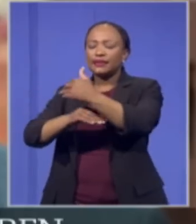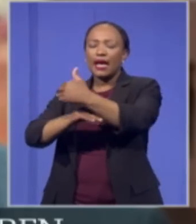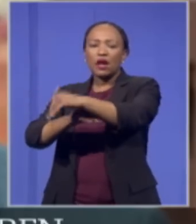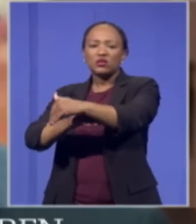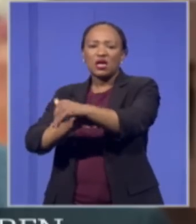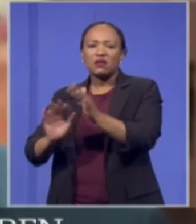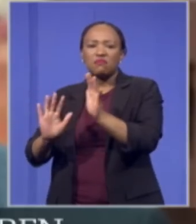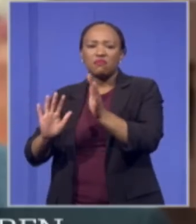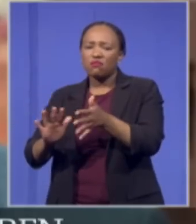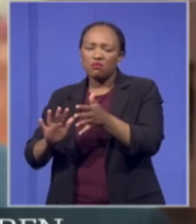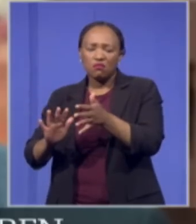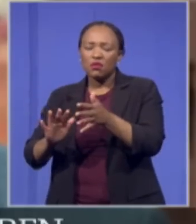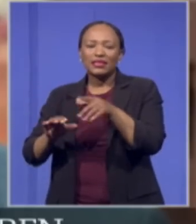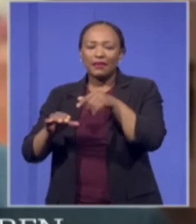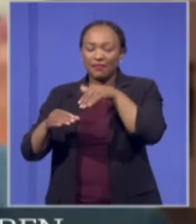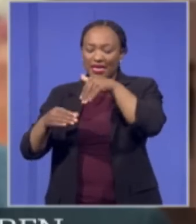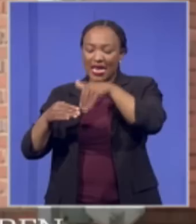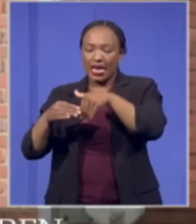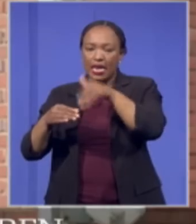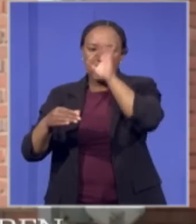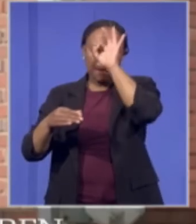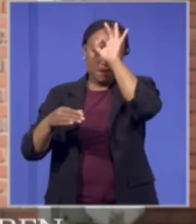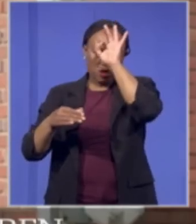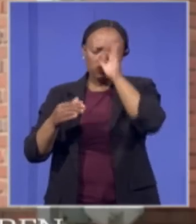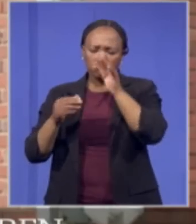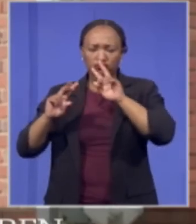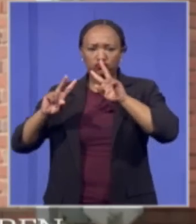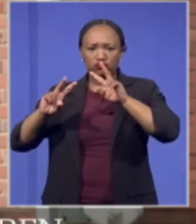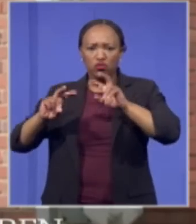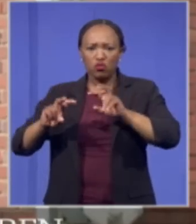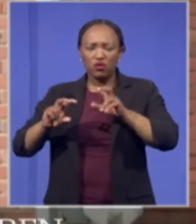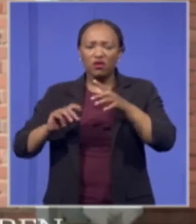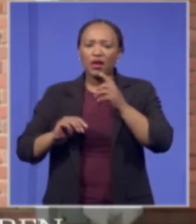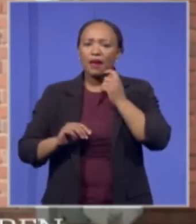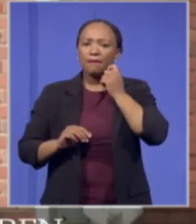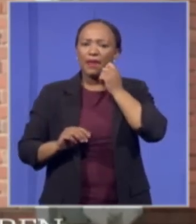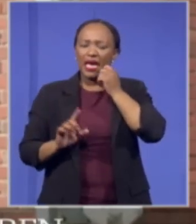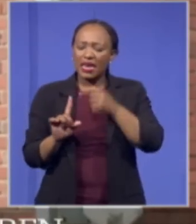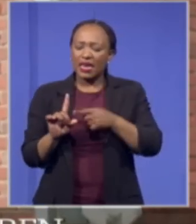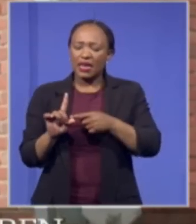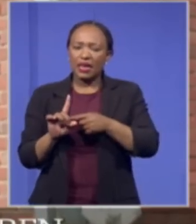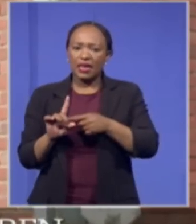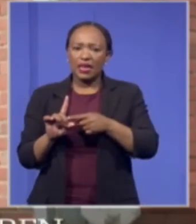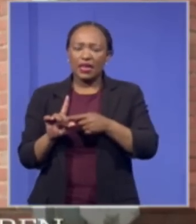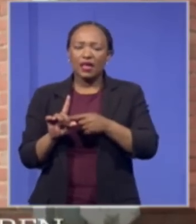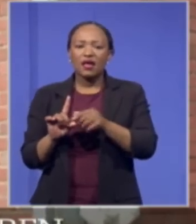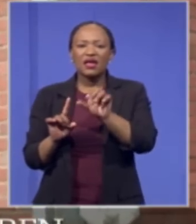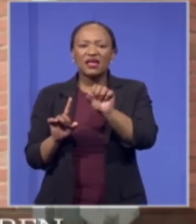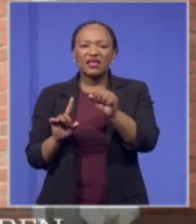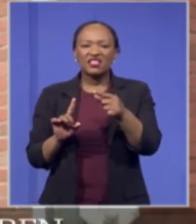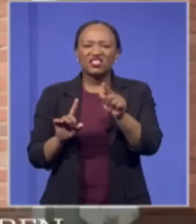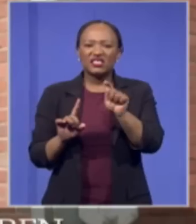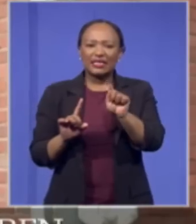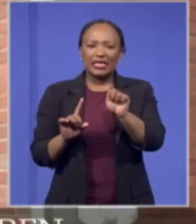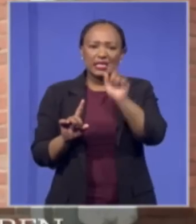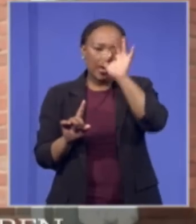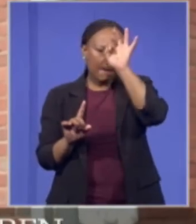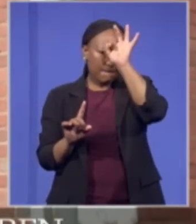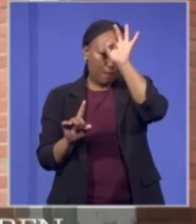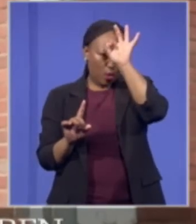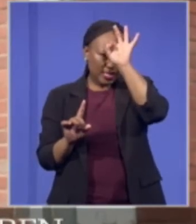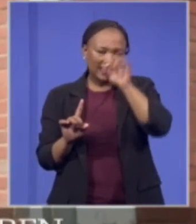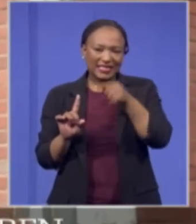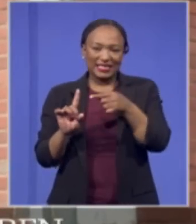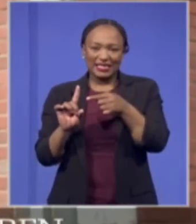the afternoon they managed to pick up this 42-year-old individual who is a surgeon in the South African Police Service. And we